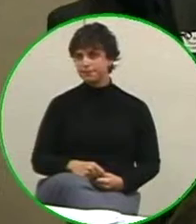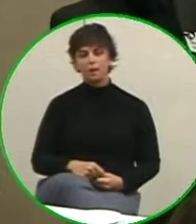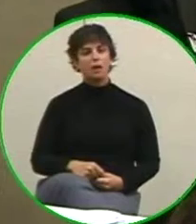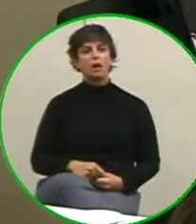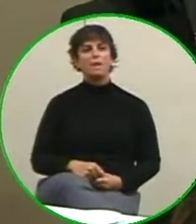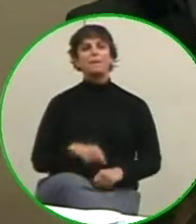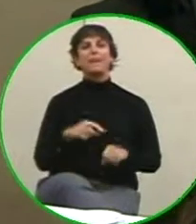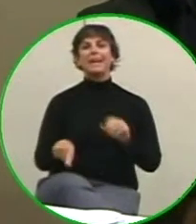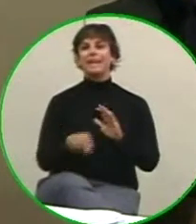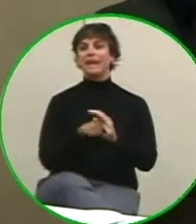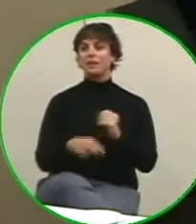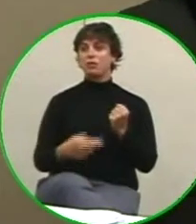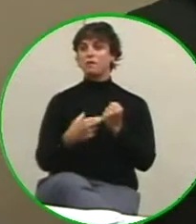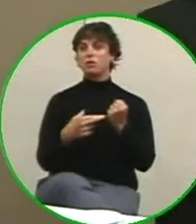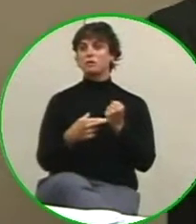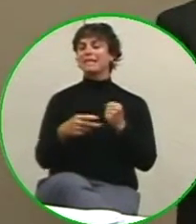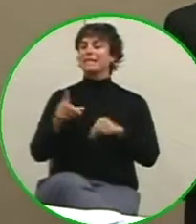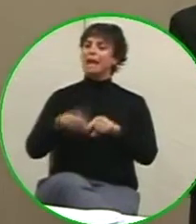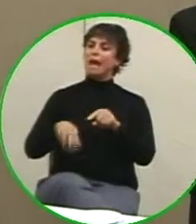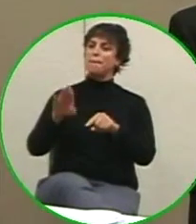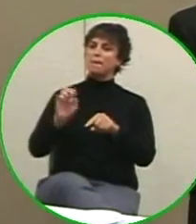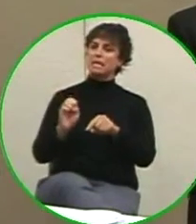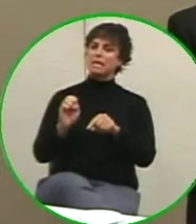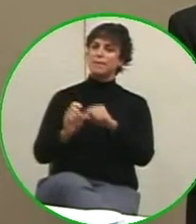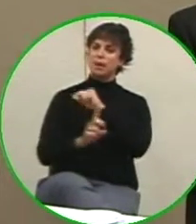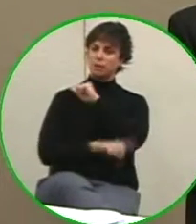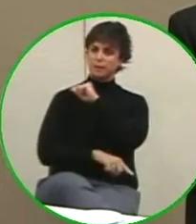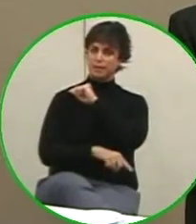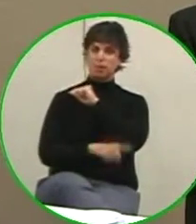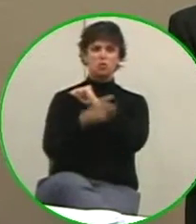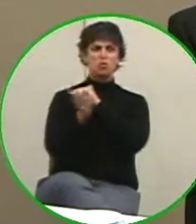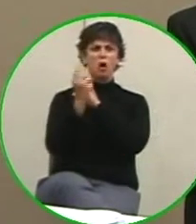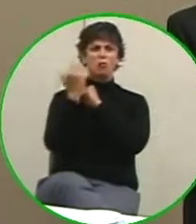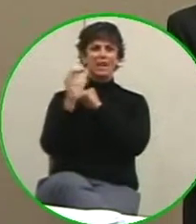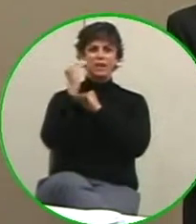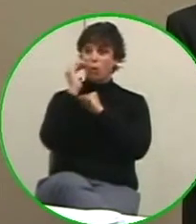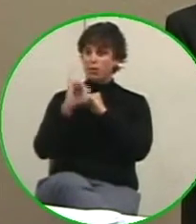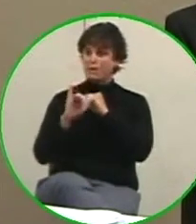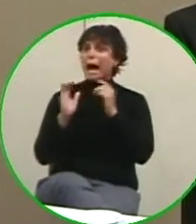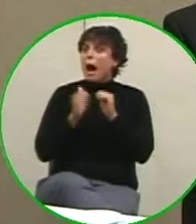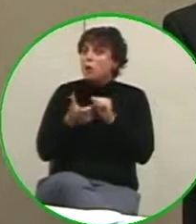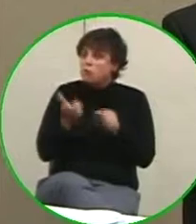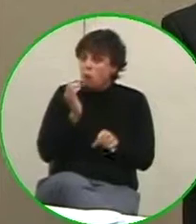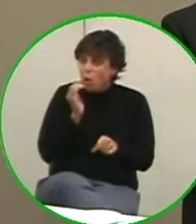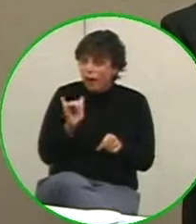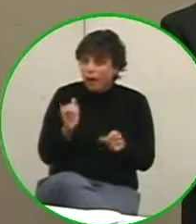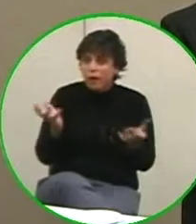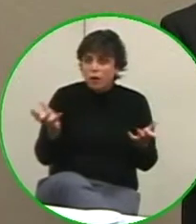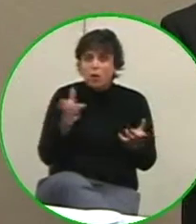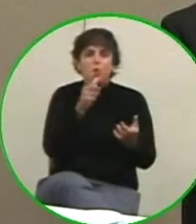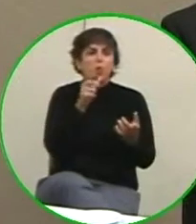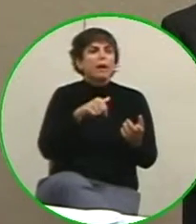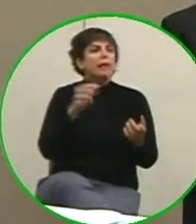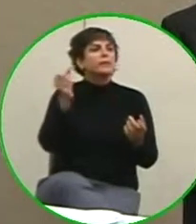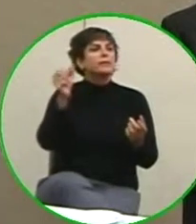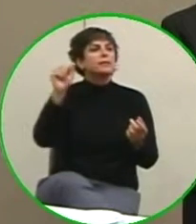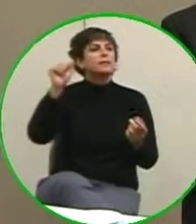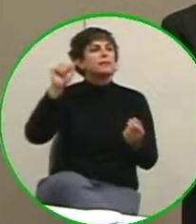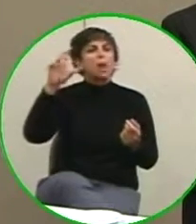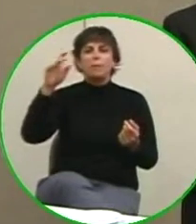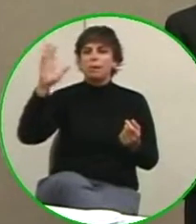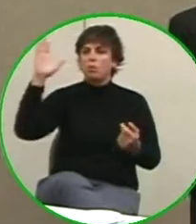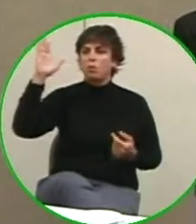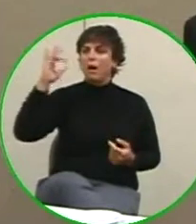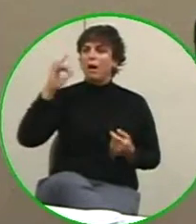Negative reinforcement cannot be punishment, and you already know this. How do you know it? Who can give me an argument for